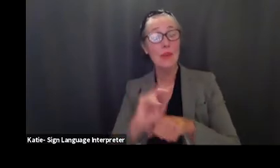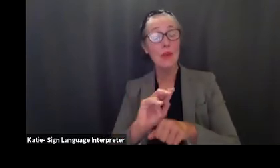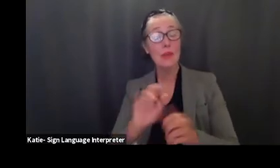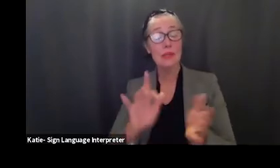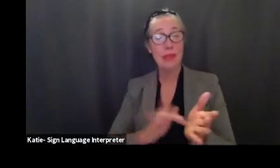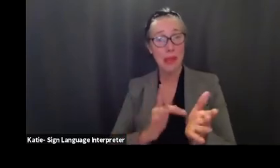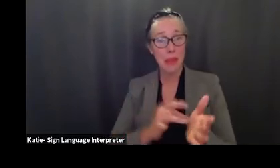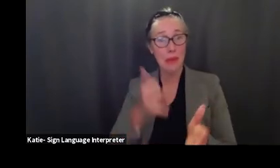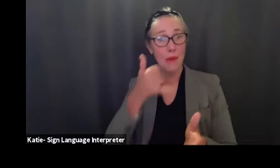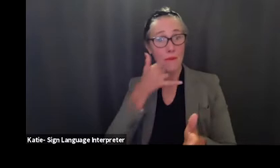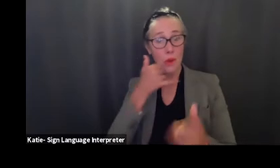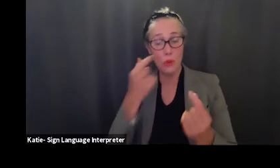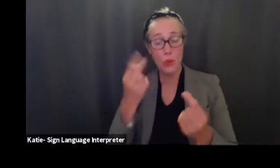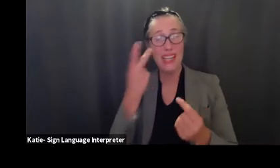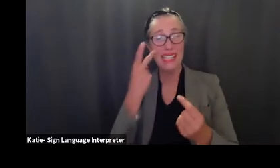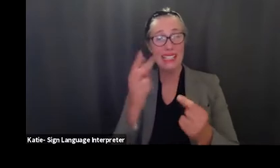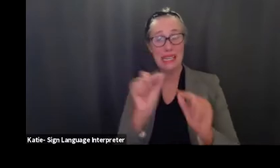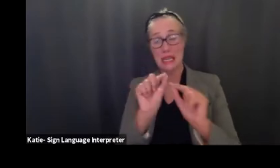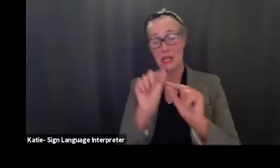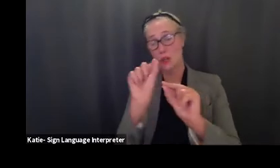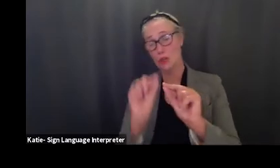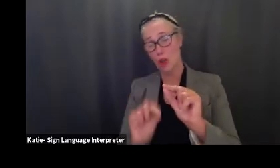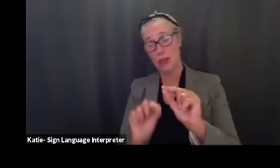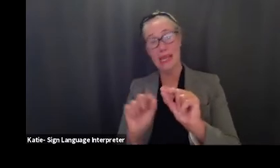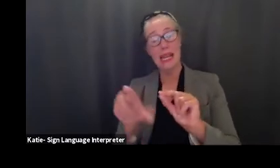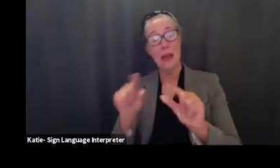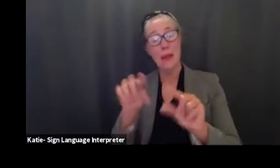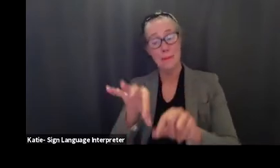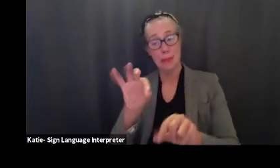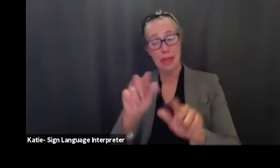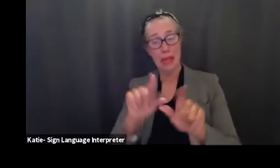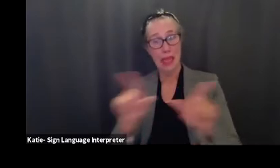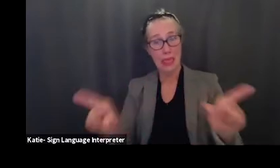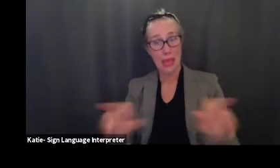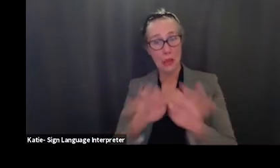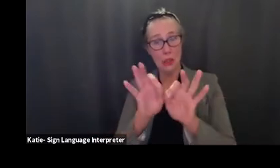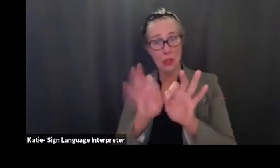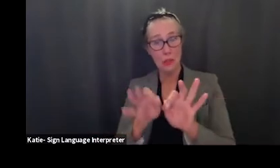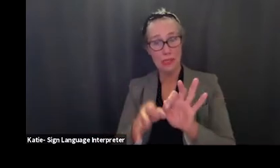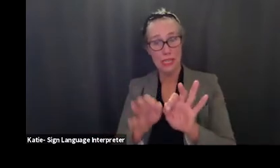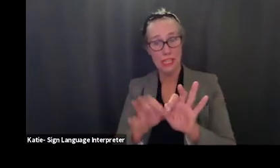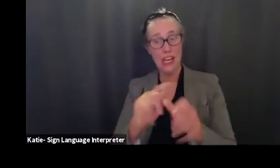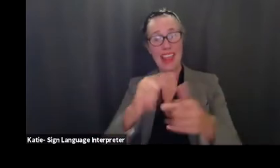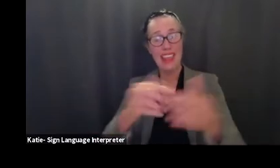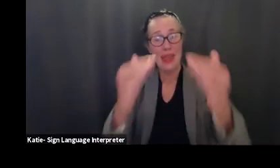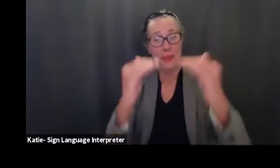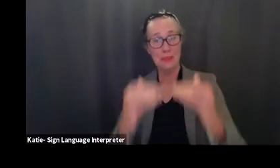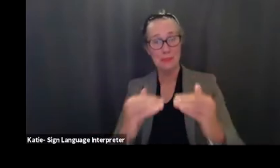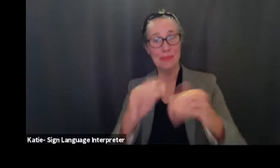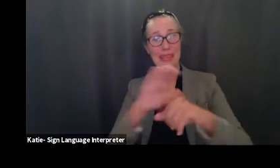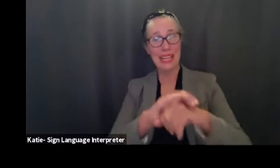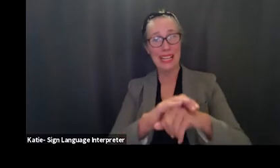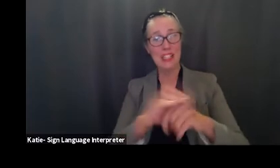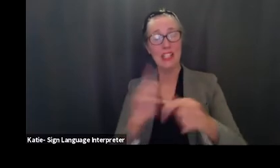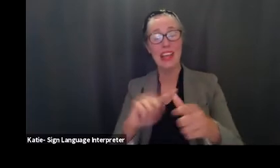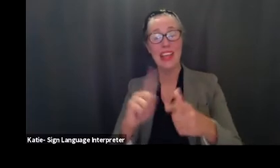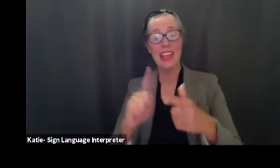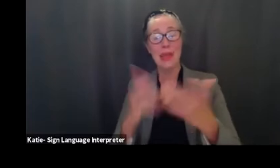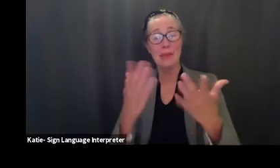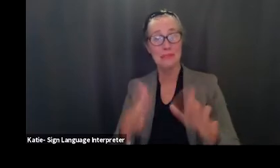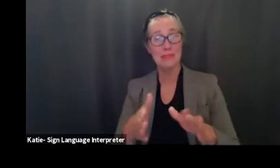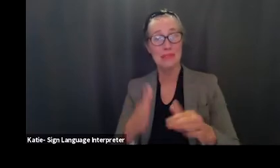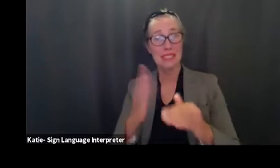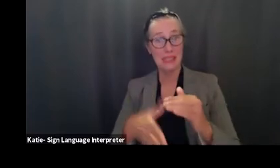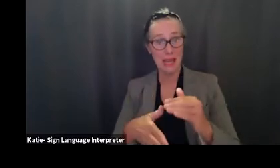phone locate the three dot menu and select language interpretation then select English and click done when it's your turn to speak